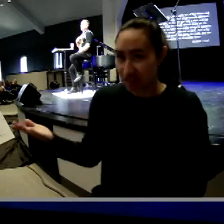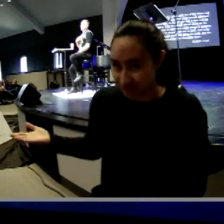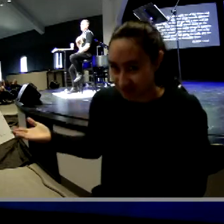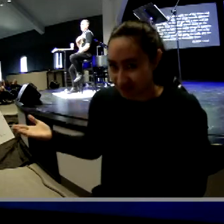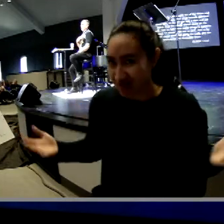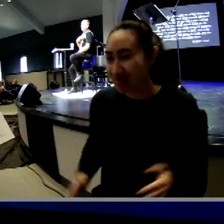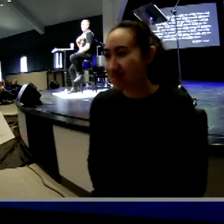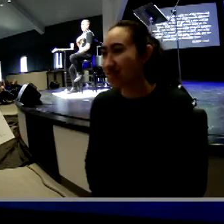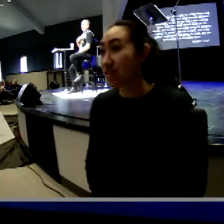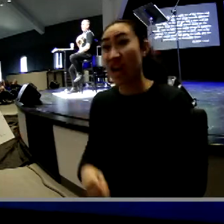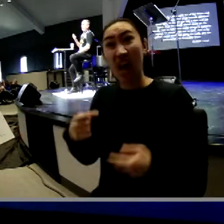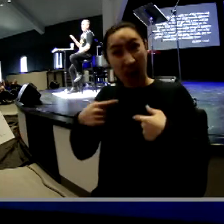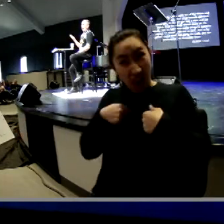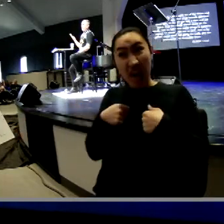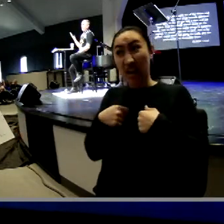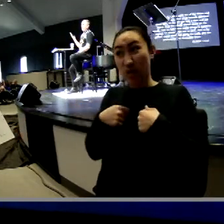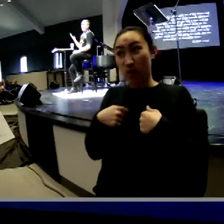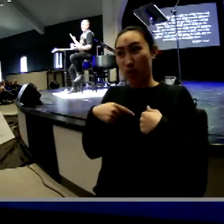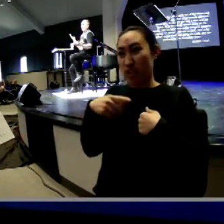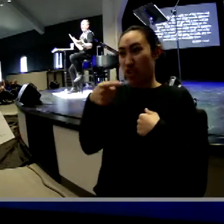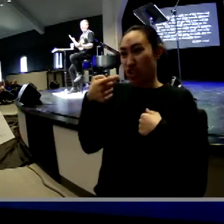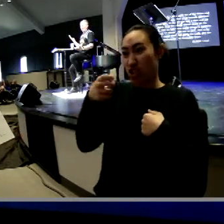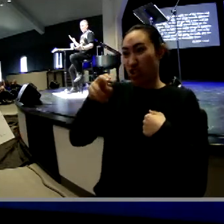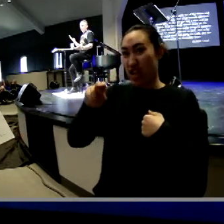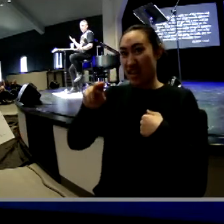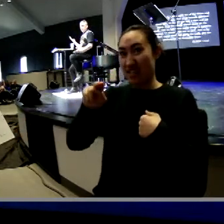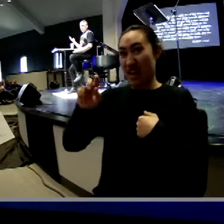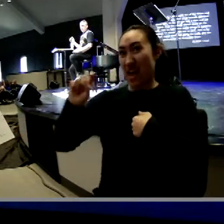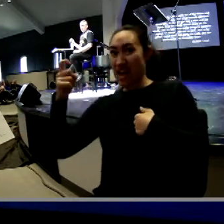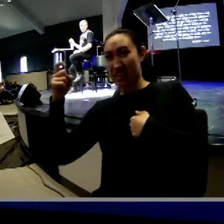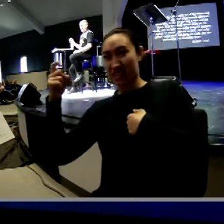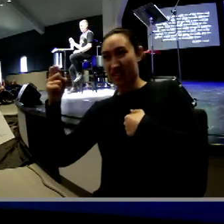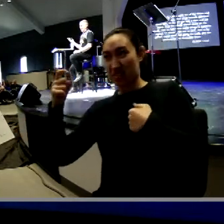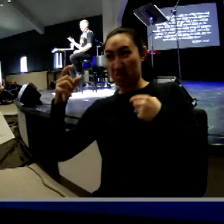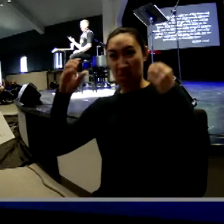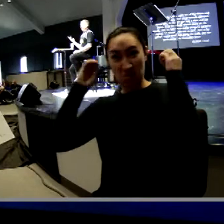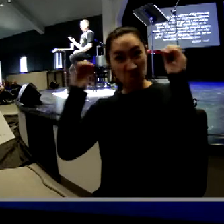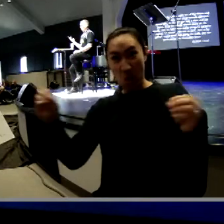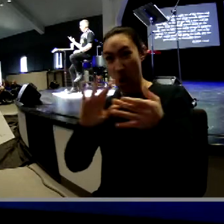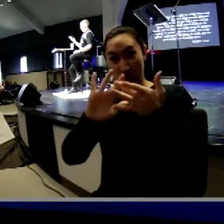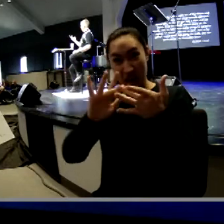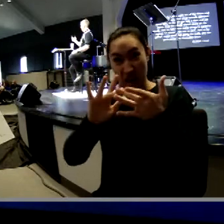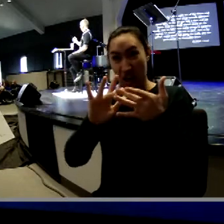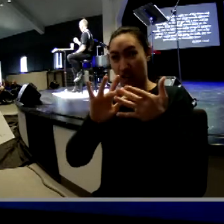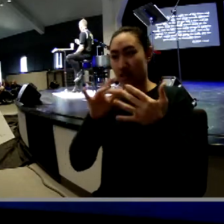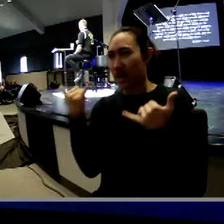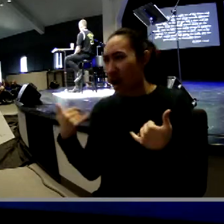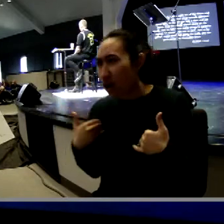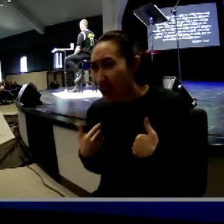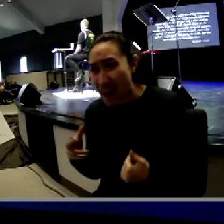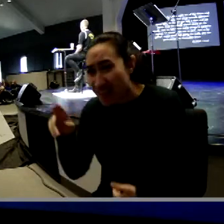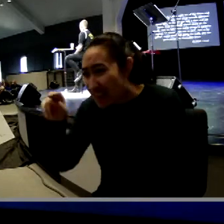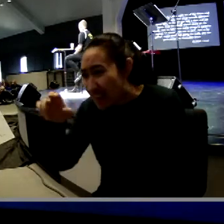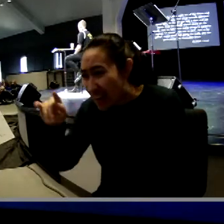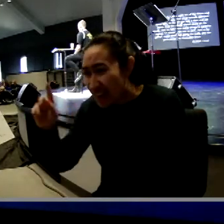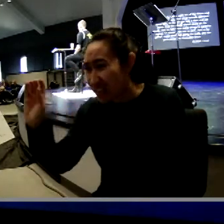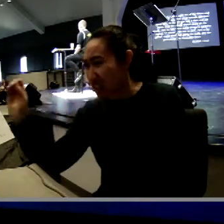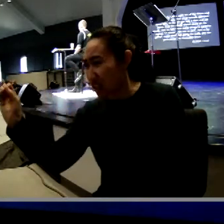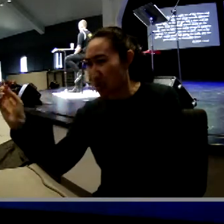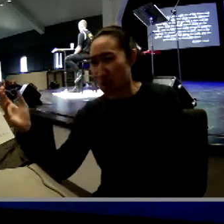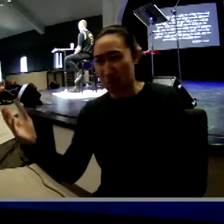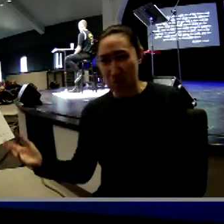I was Gen X. I grew up and we didn't even have the internet. And then we got net zero. I mean, it was dial